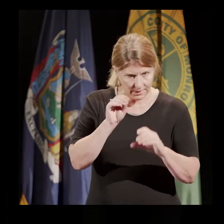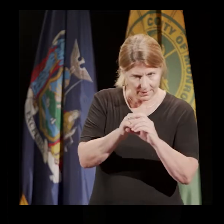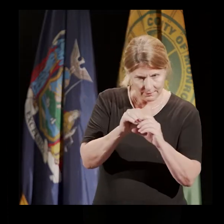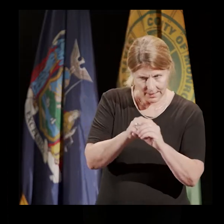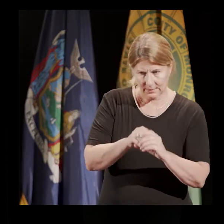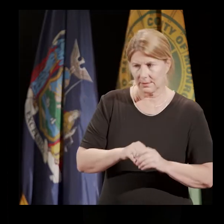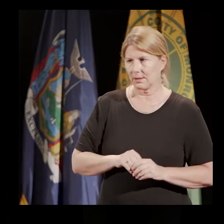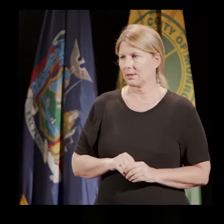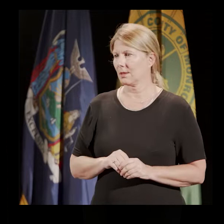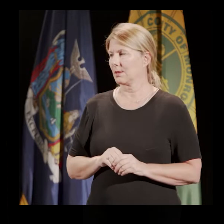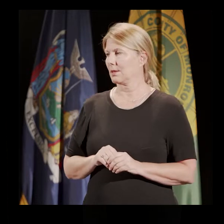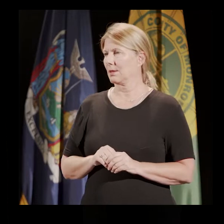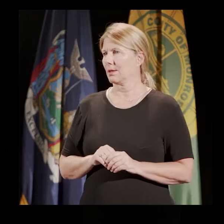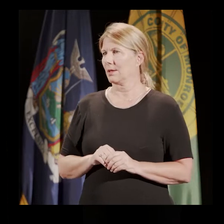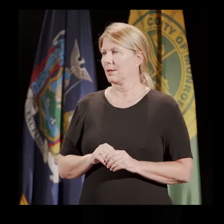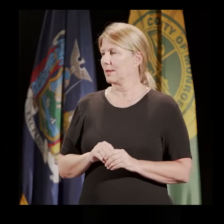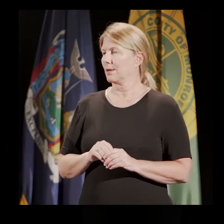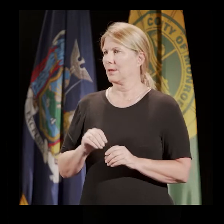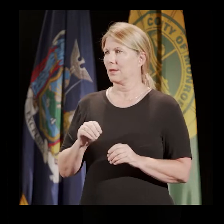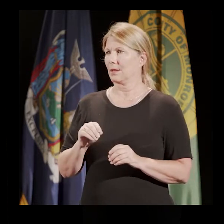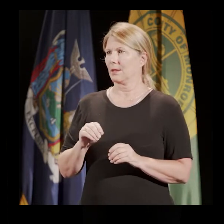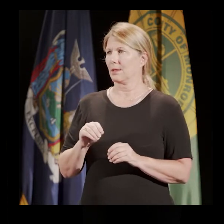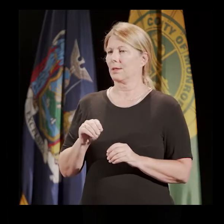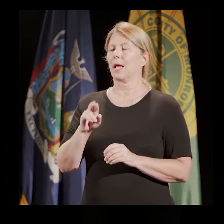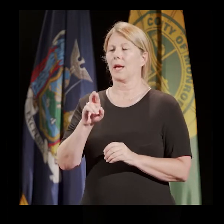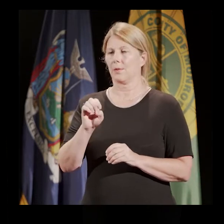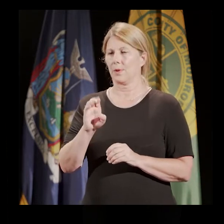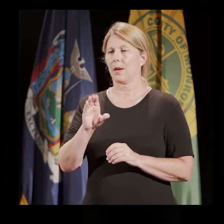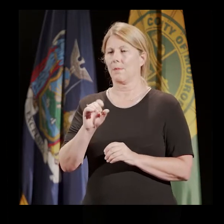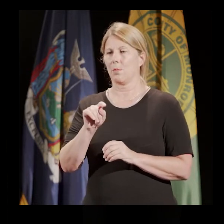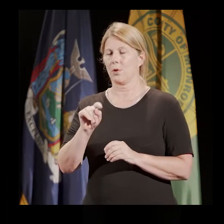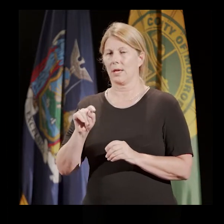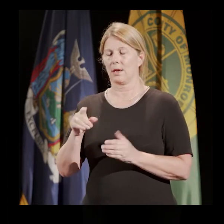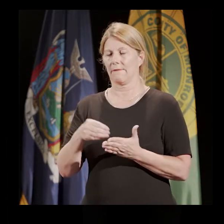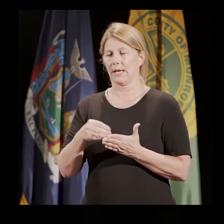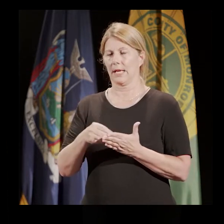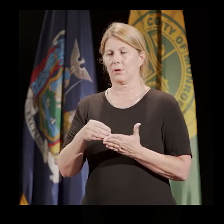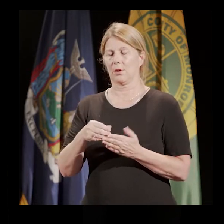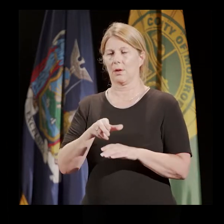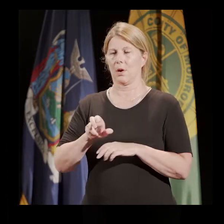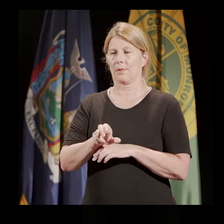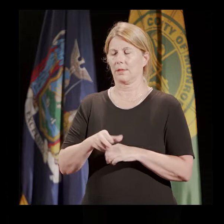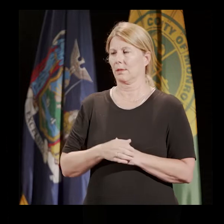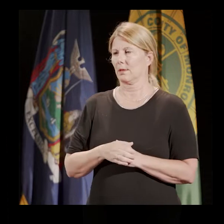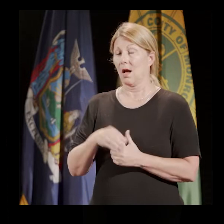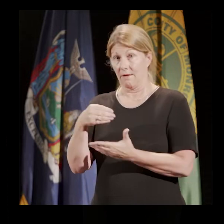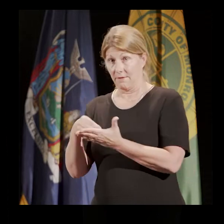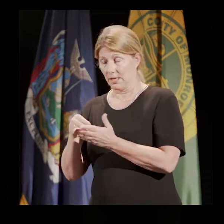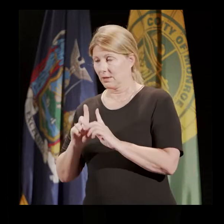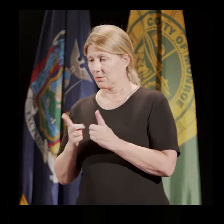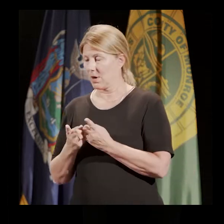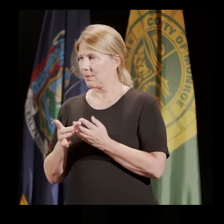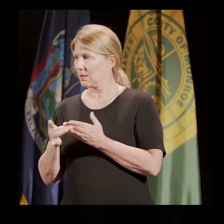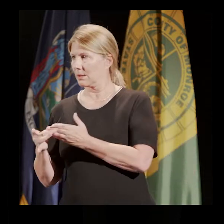Training Program, or YAMTech, and rebooting our financial empowerment centers. In our finance department, under the leadership of